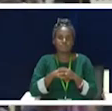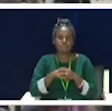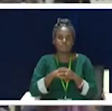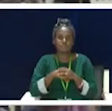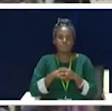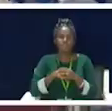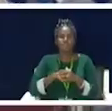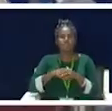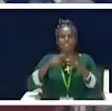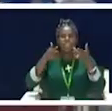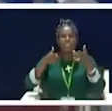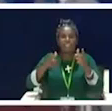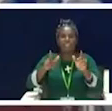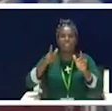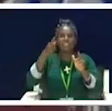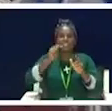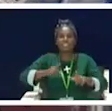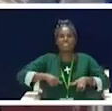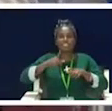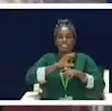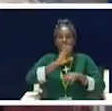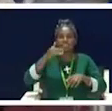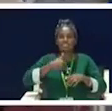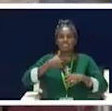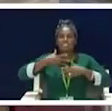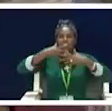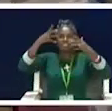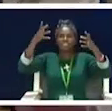Let living soul shout a believing hallelujah.